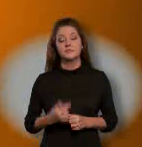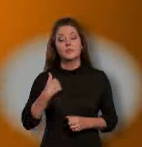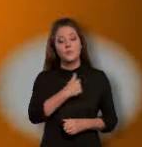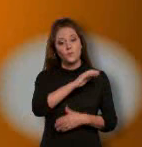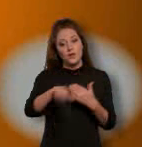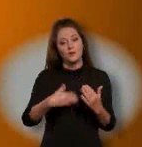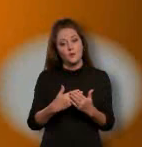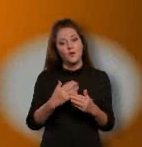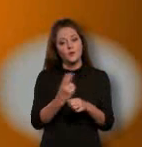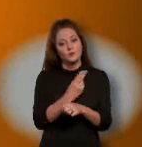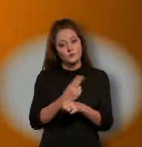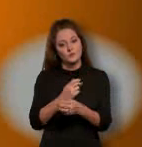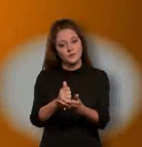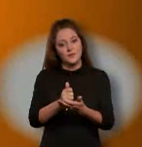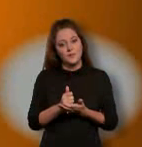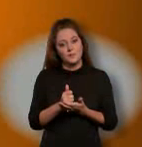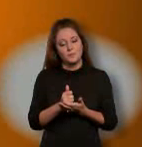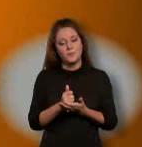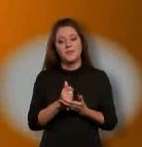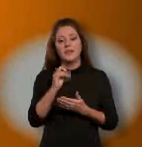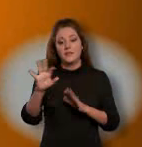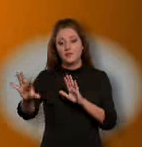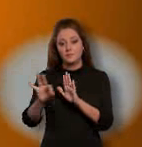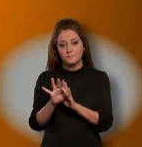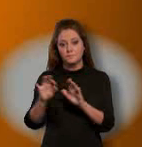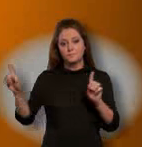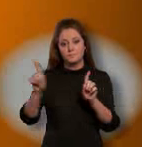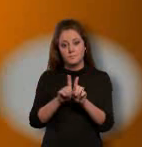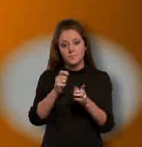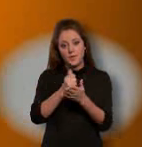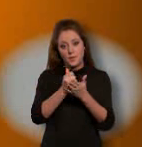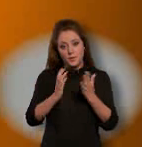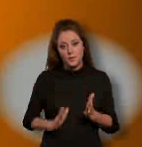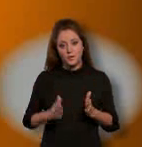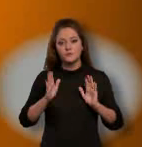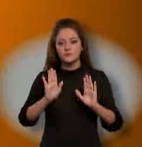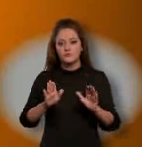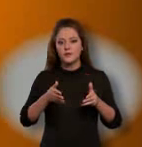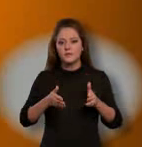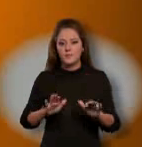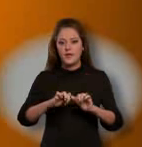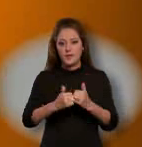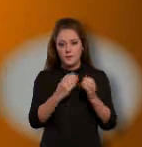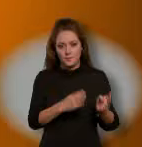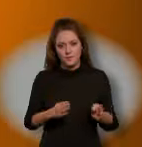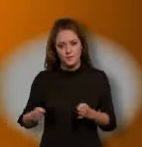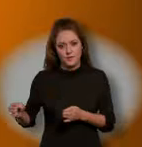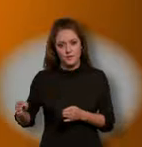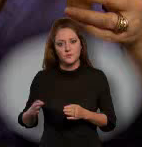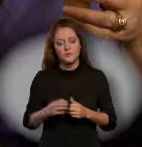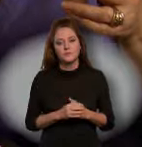We can all use help, and teaming with a hurricane helper is a great way to be prepared.